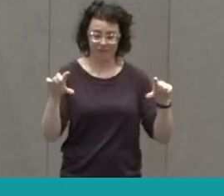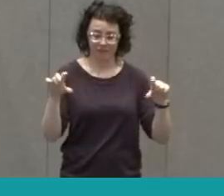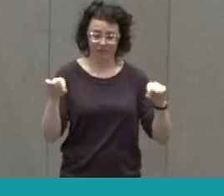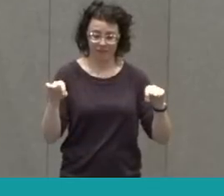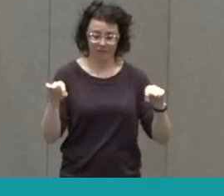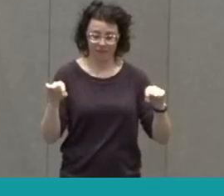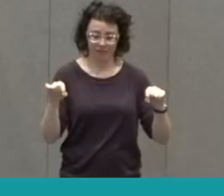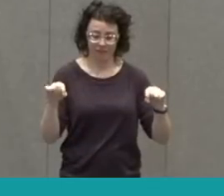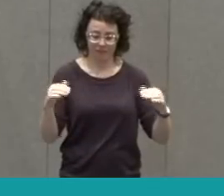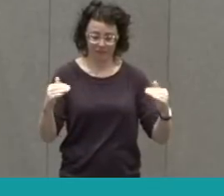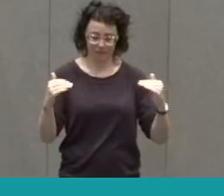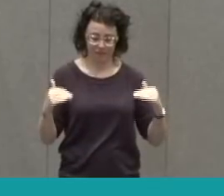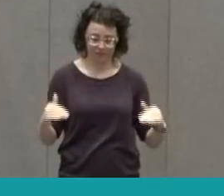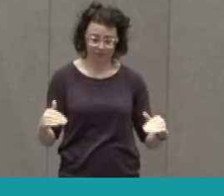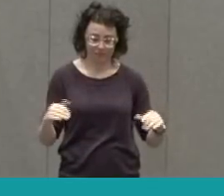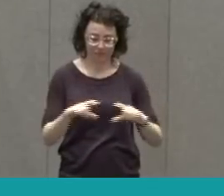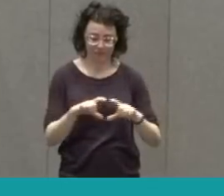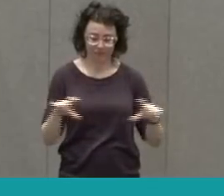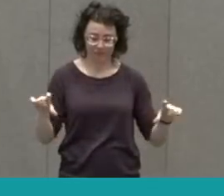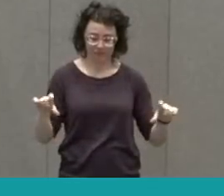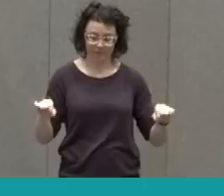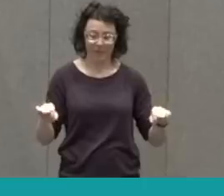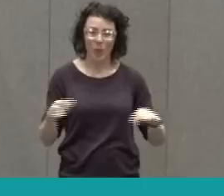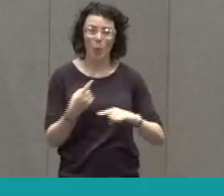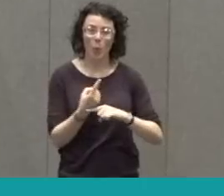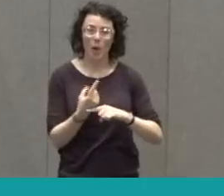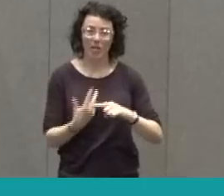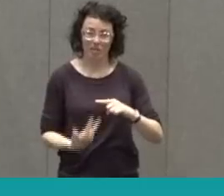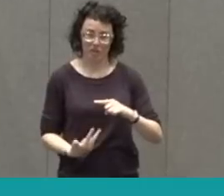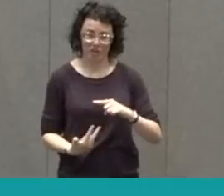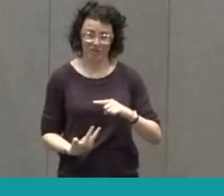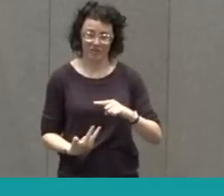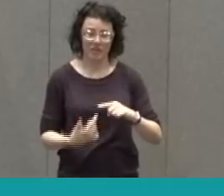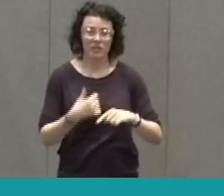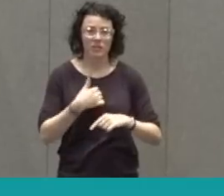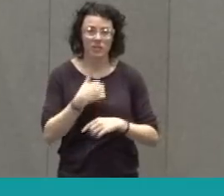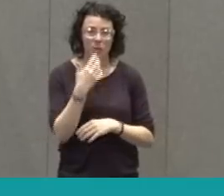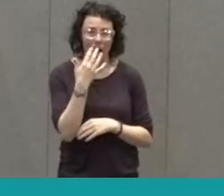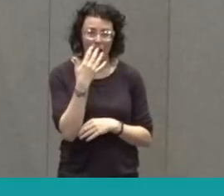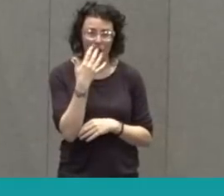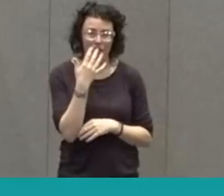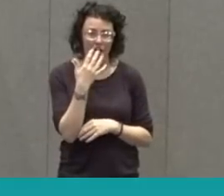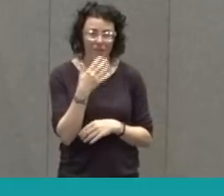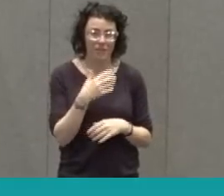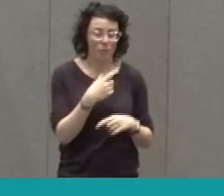of my halves and then one of my thirds. Was your guess correct?